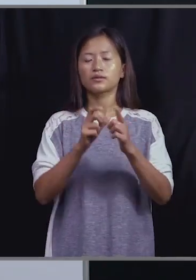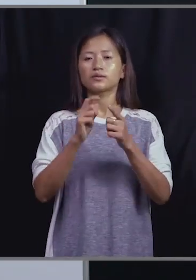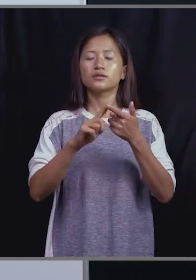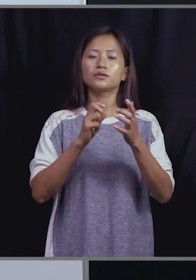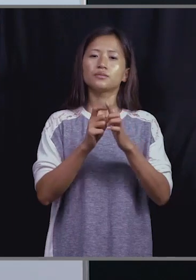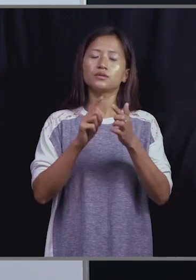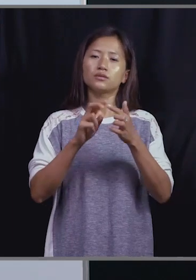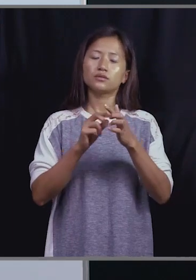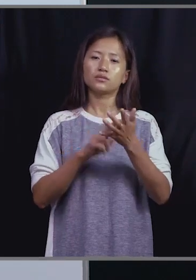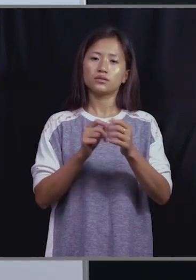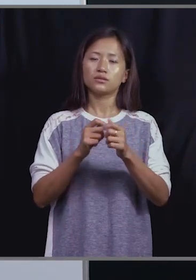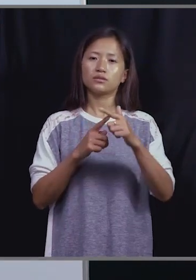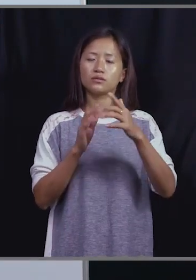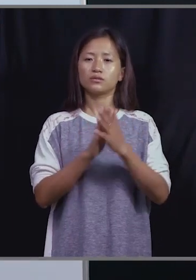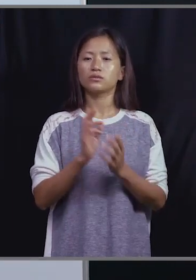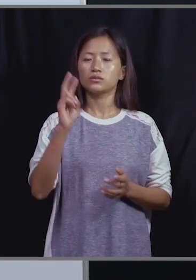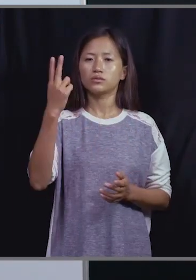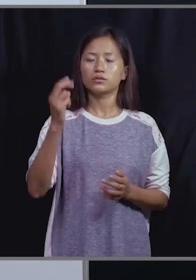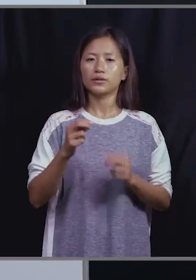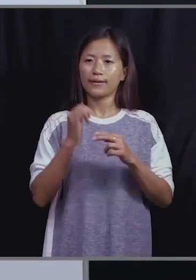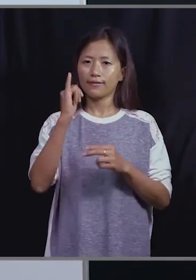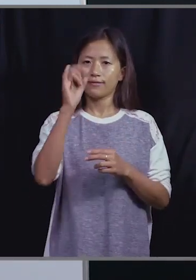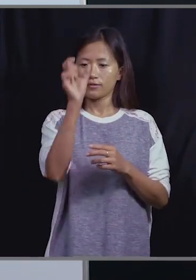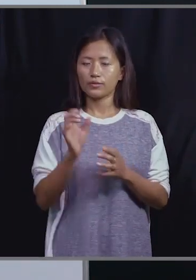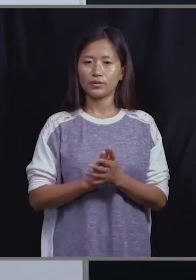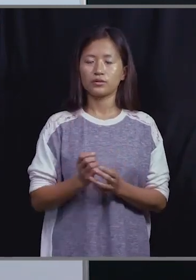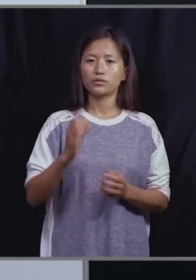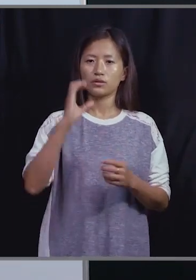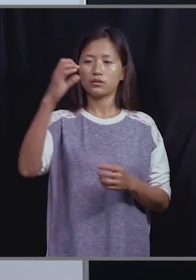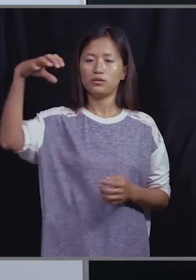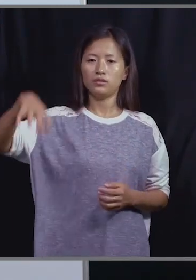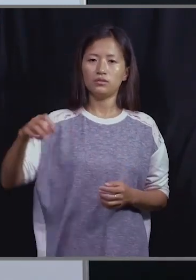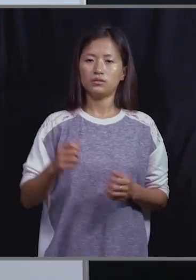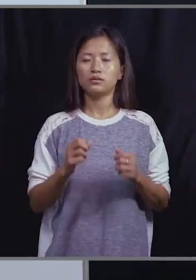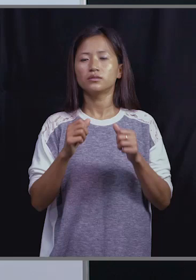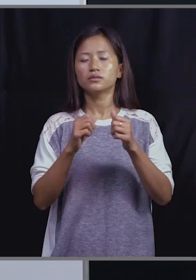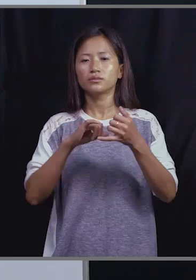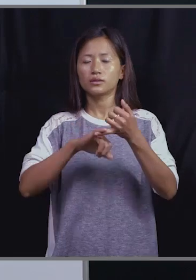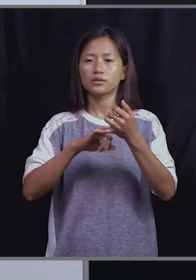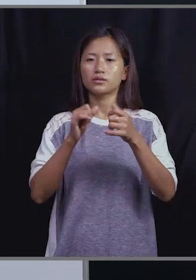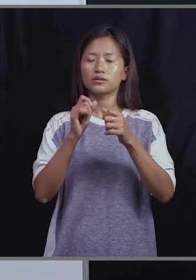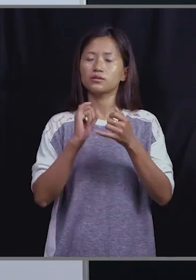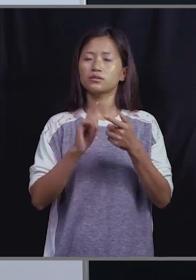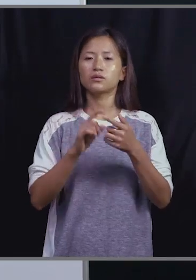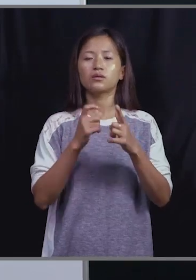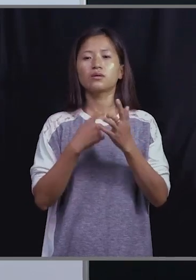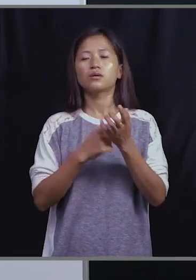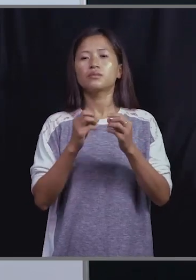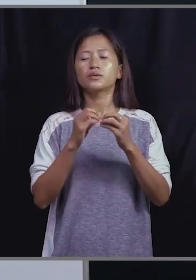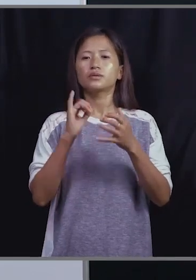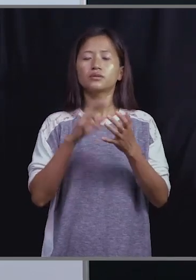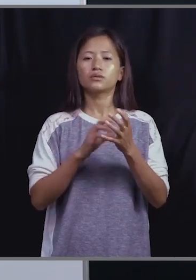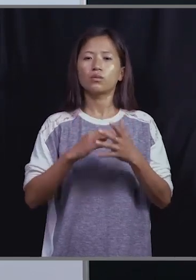2006 onwards, we have 2 independent countries, that is the Serbia and Montenegro. All these